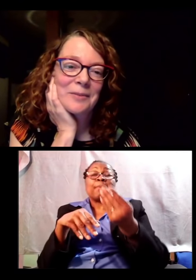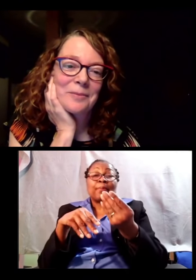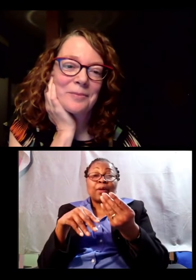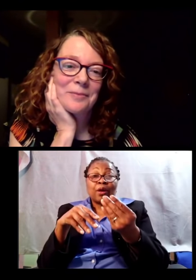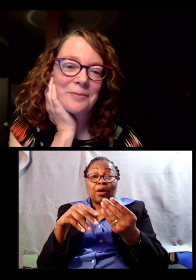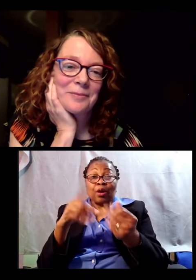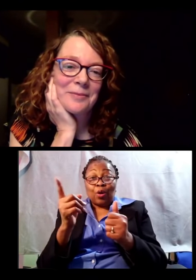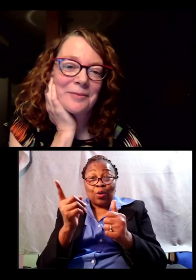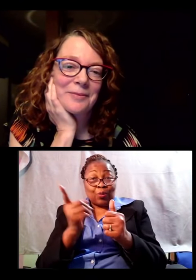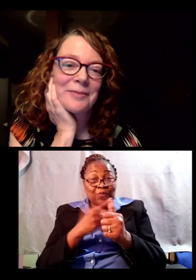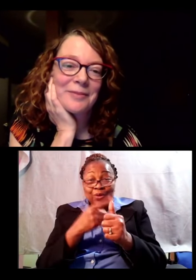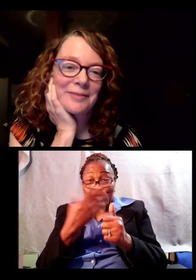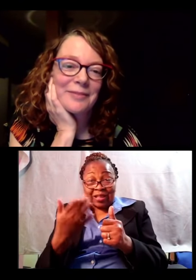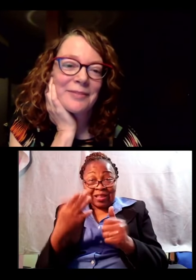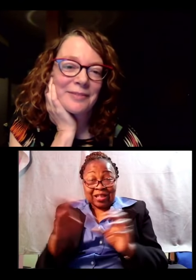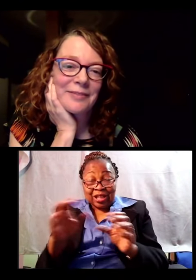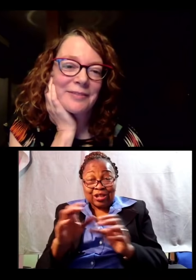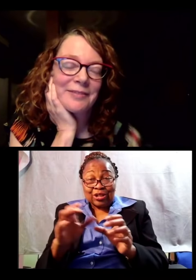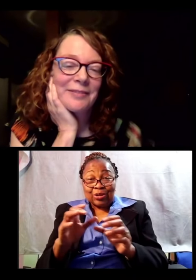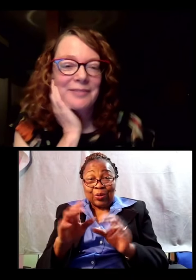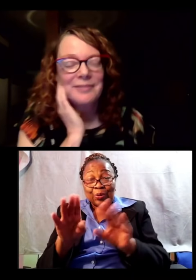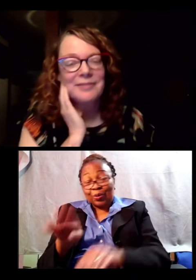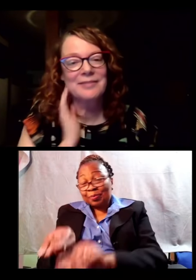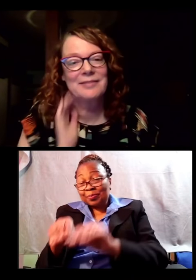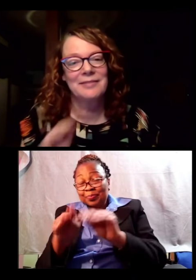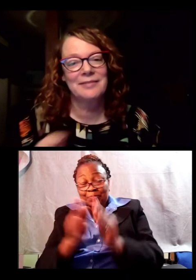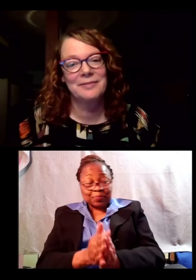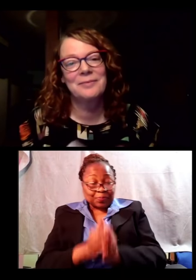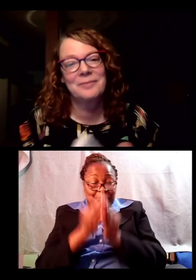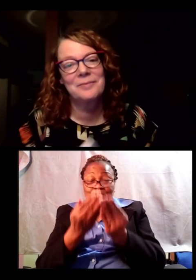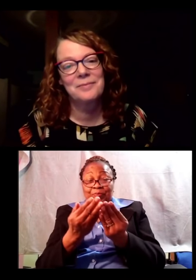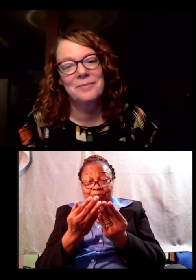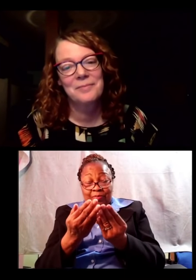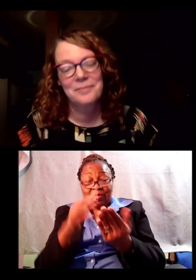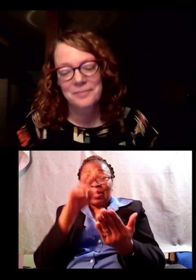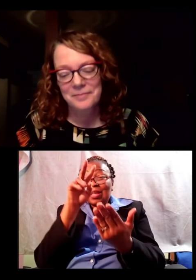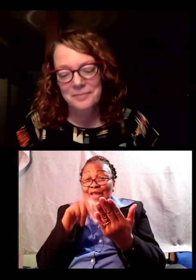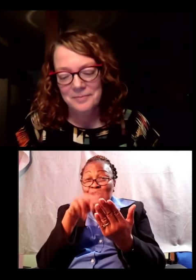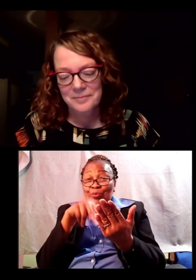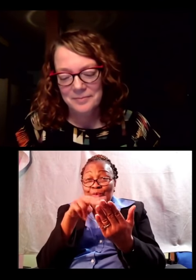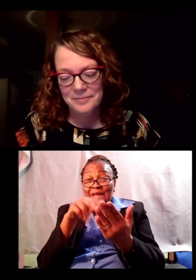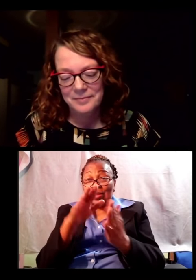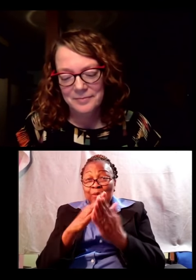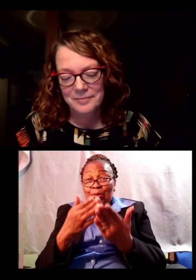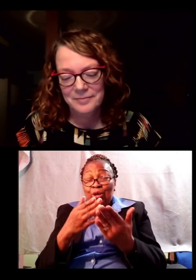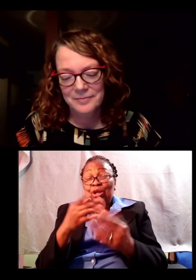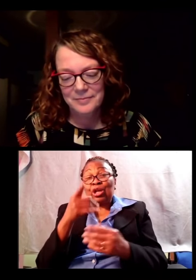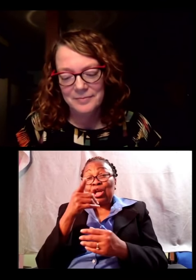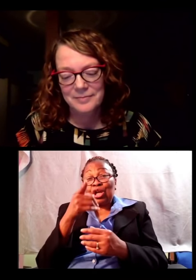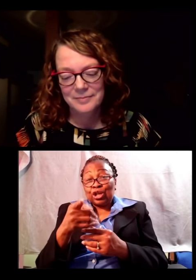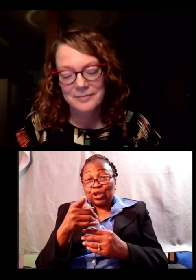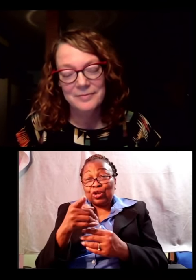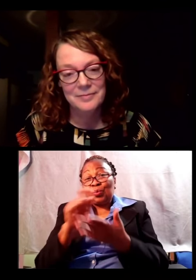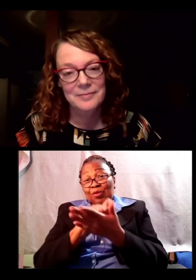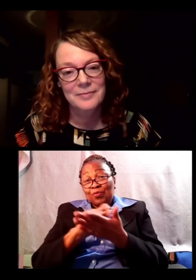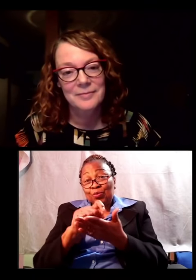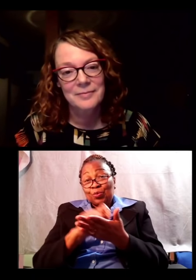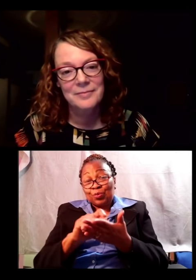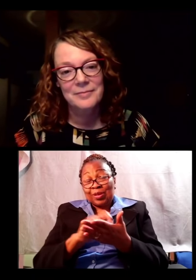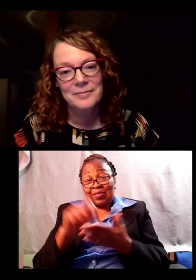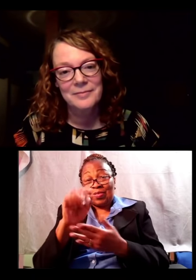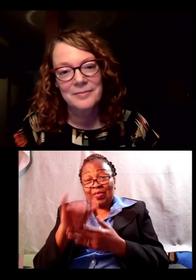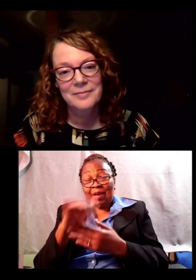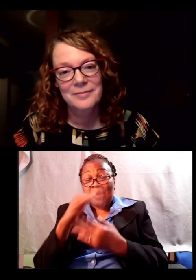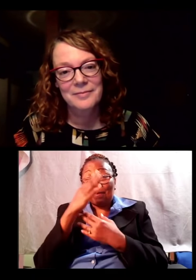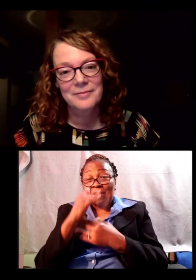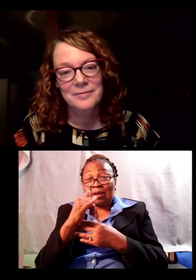the front flap and they read about the book. And you, the author, will have rewritten that, because that task will have